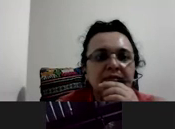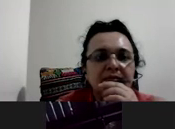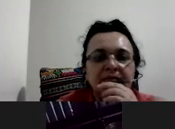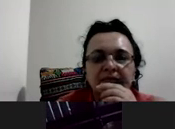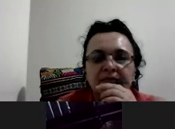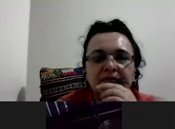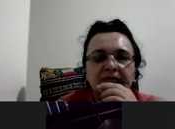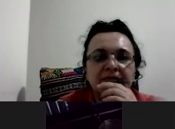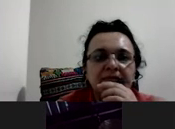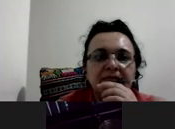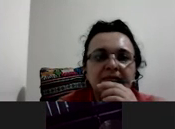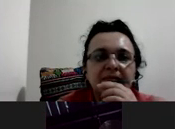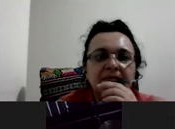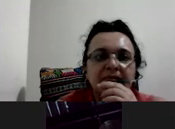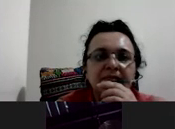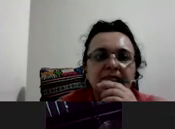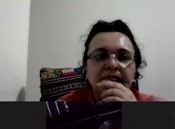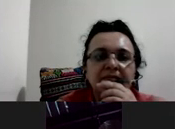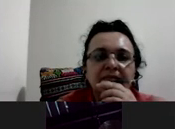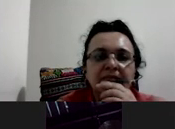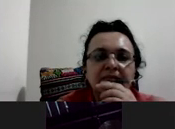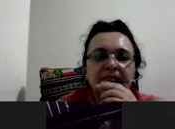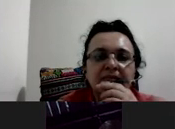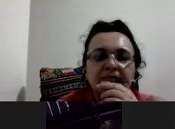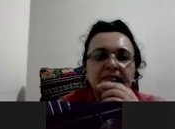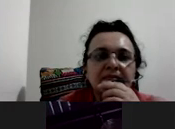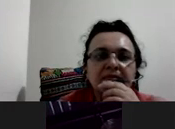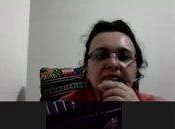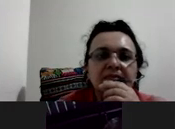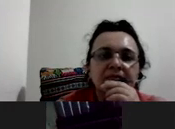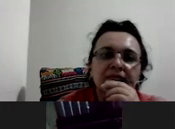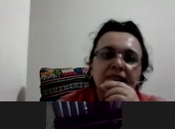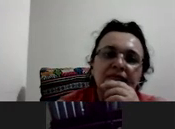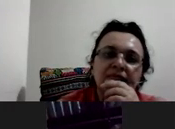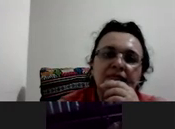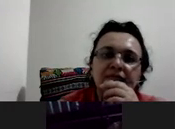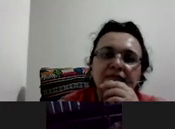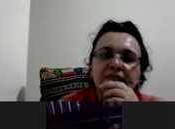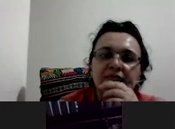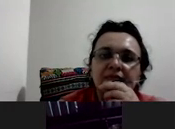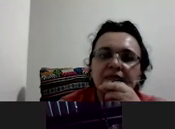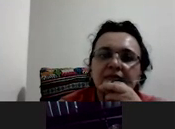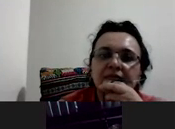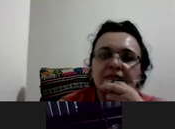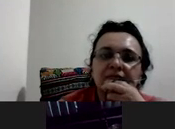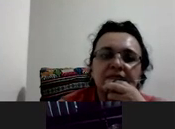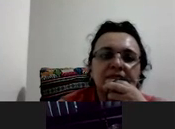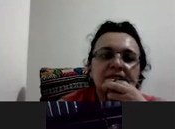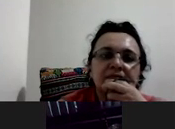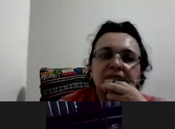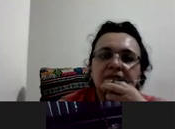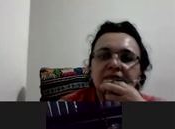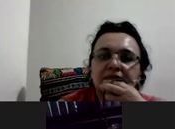And first, you place the portobello mushroom on top of a white plate